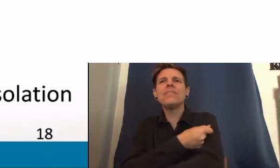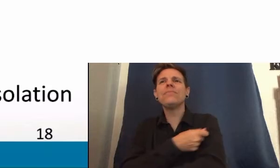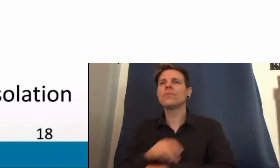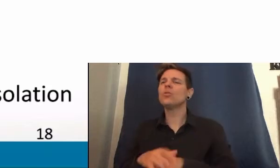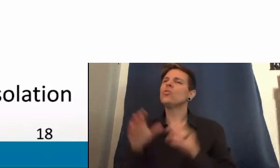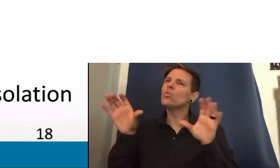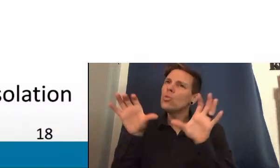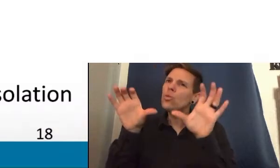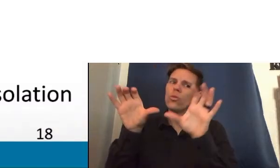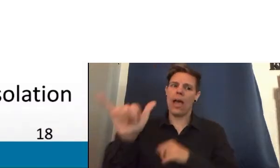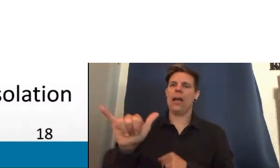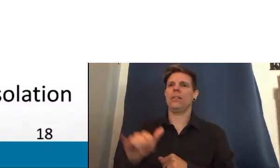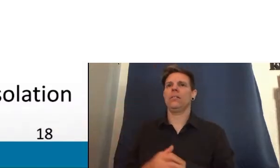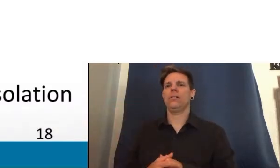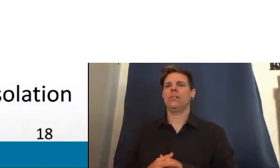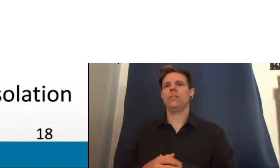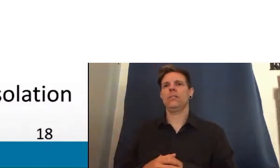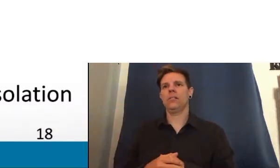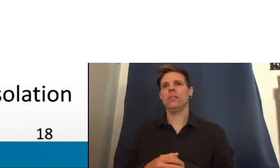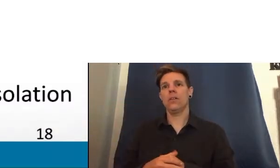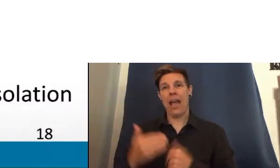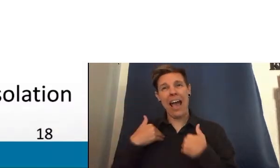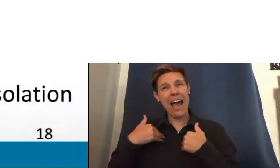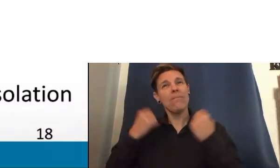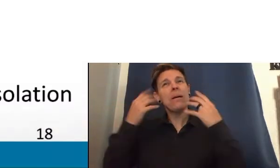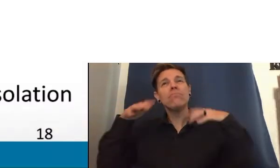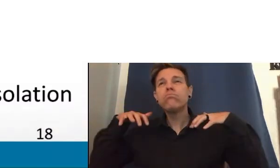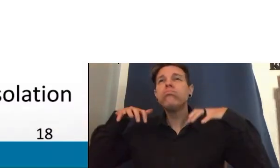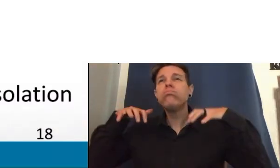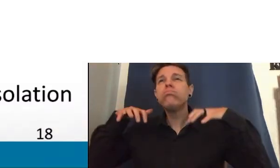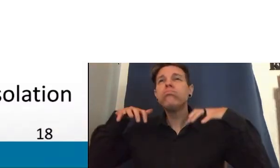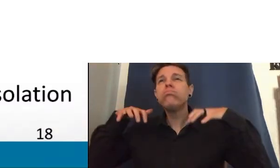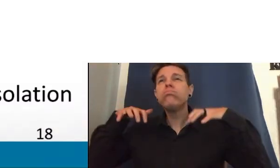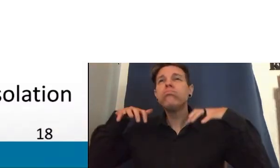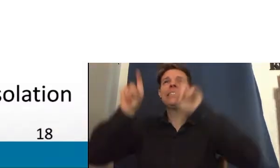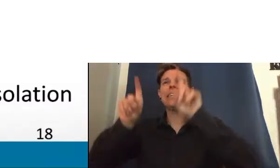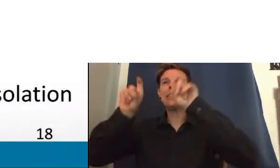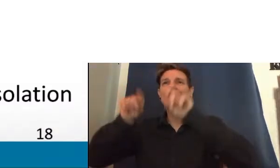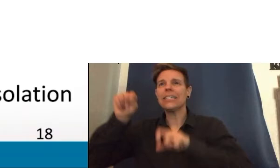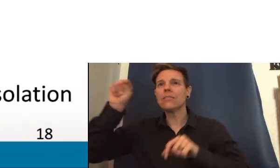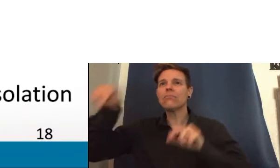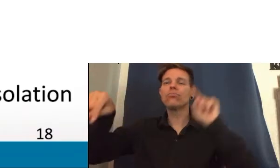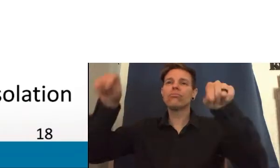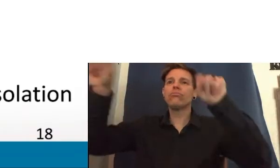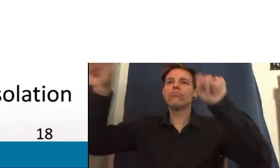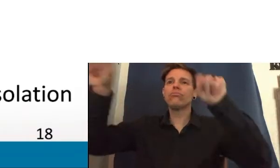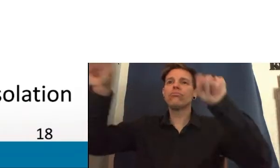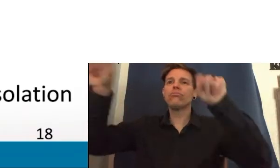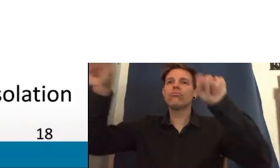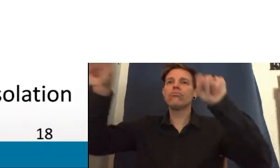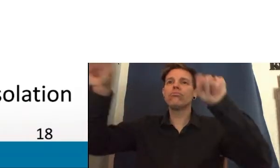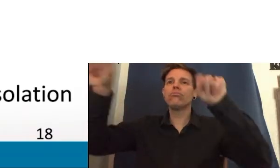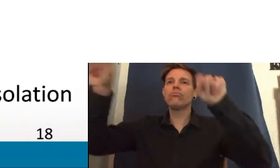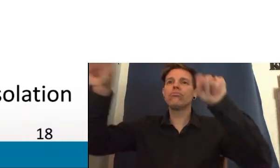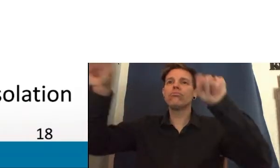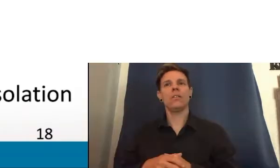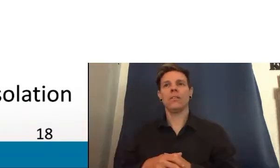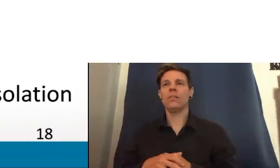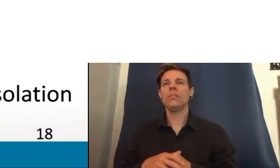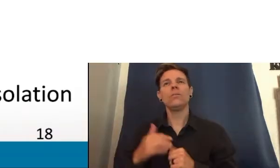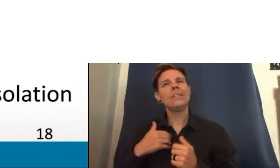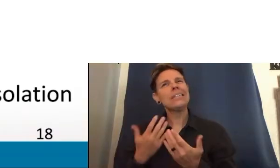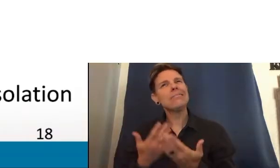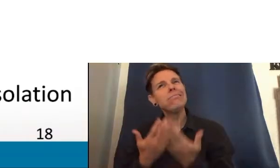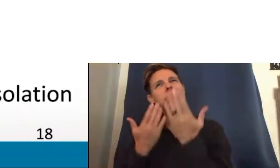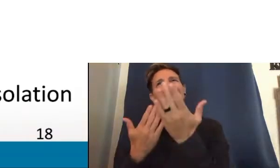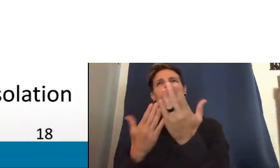testing sites available. There is our free sites. And then our providers are still doing testing, and we are really grateful for